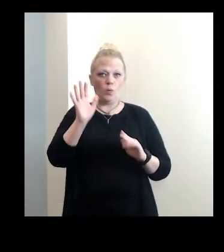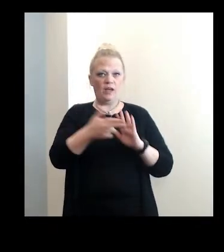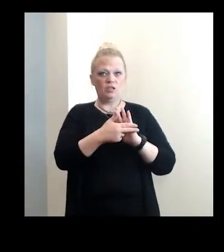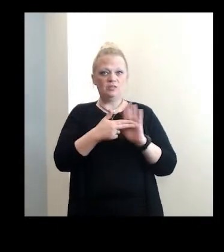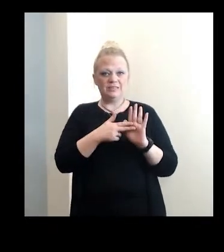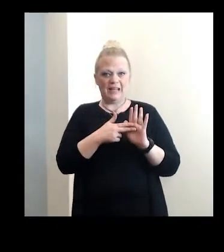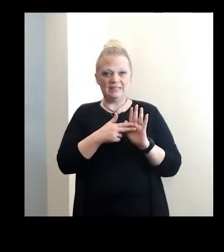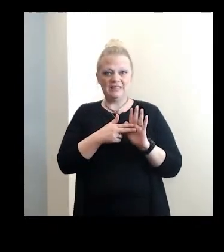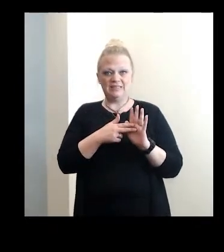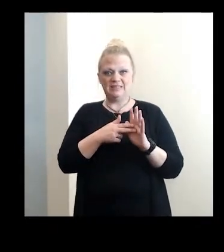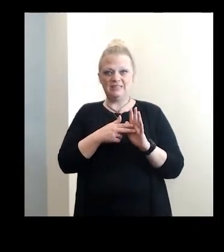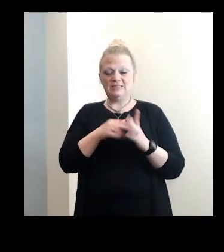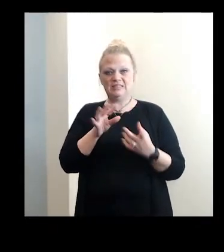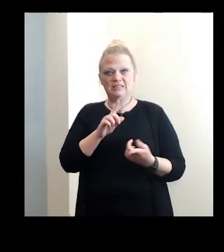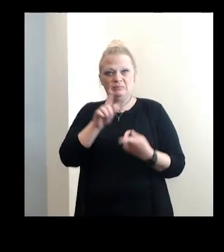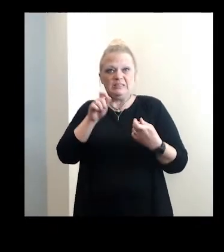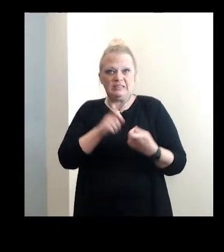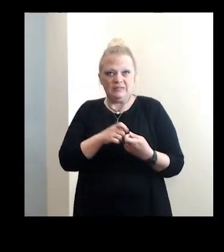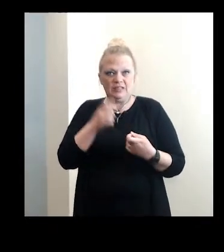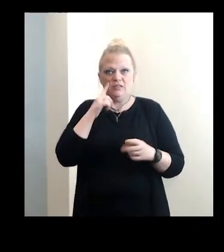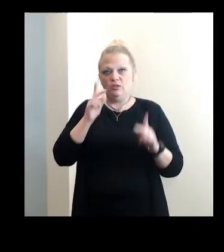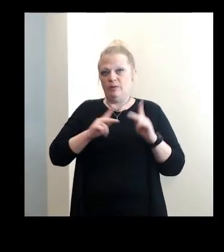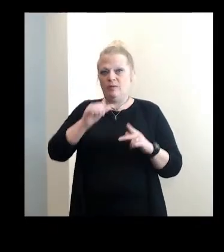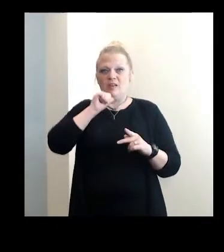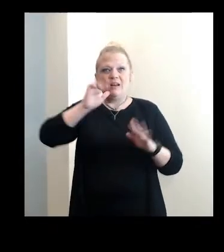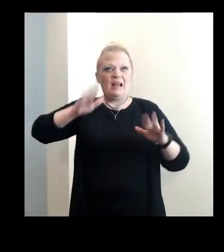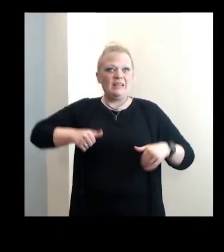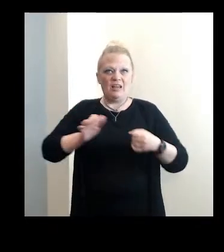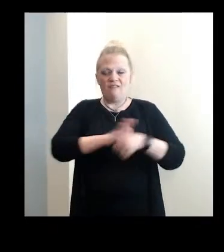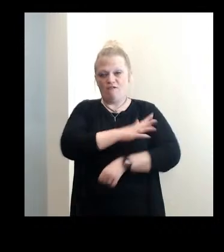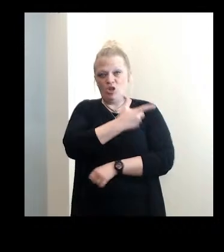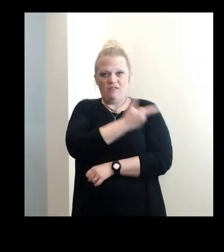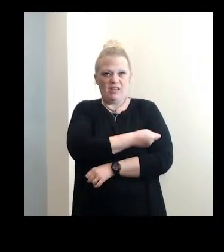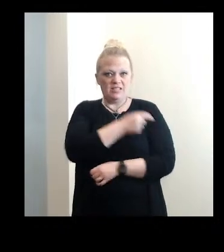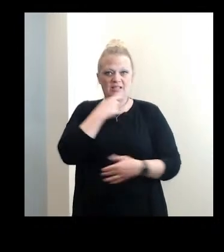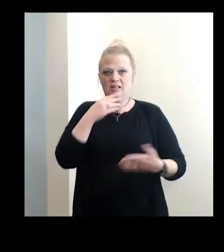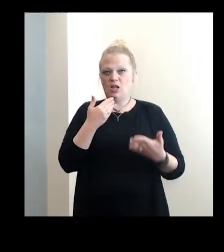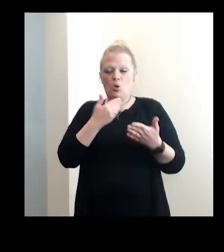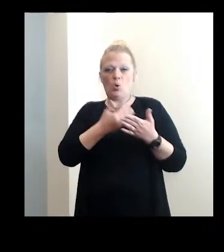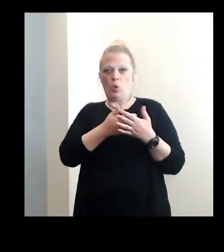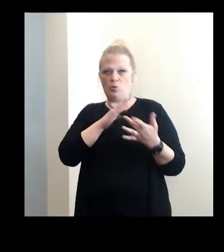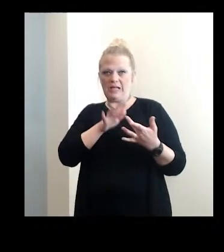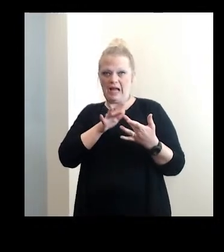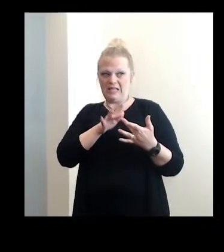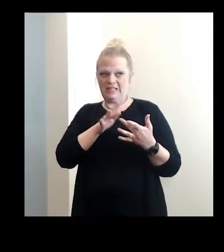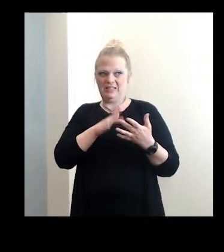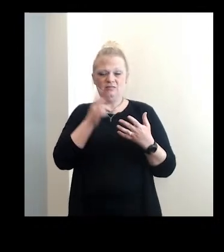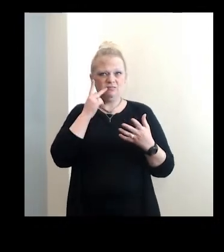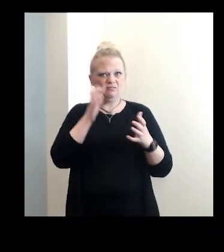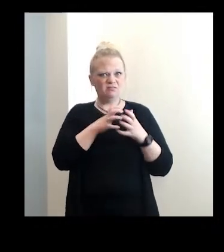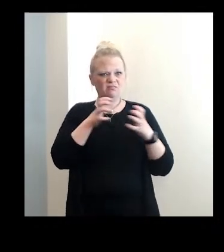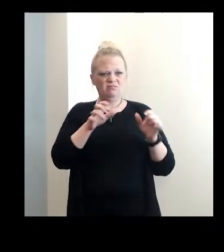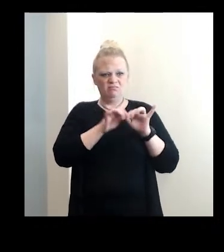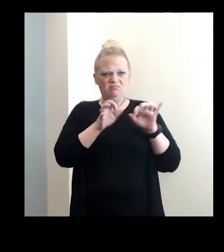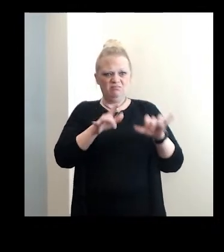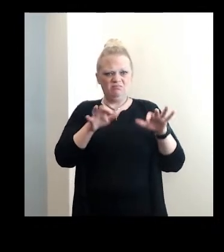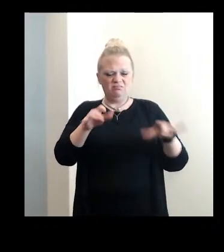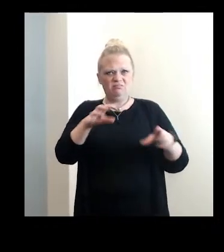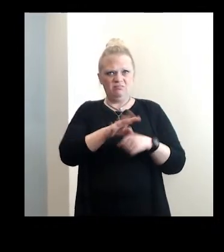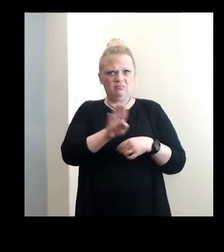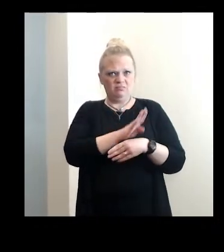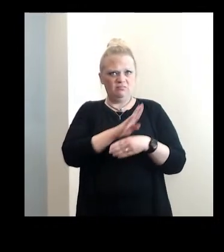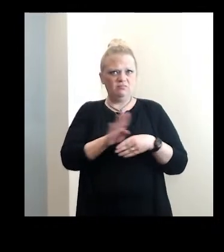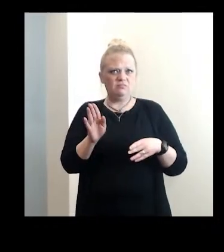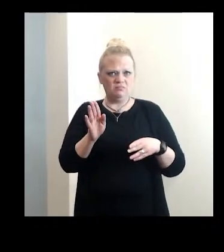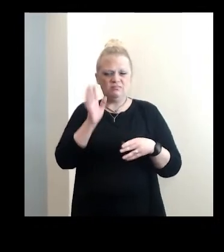status, especially people who are not fully vaccinated, who are close contacts. We're seeing a lot of outbreaks in businesses, what I'm going to talk about in a